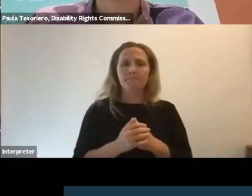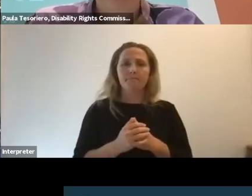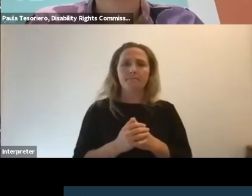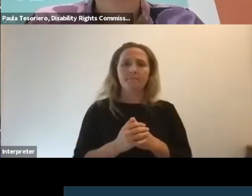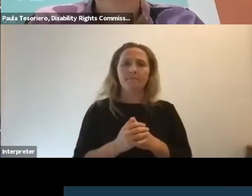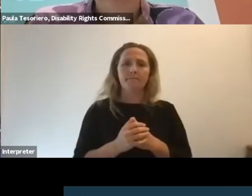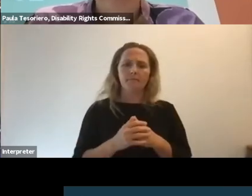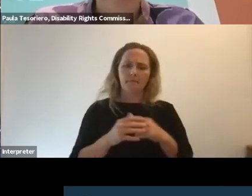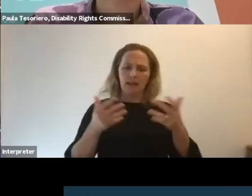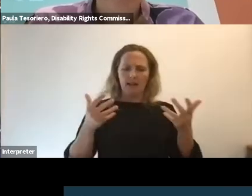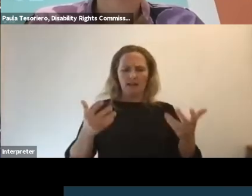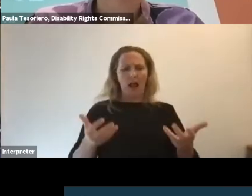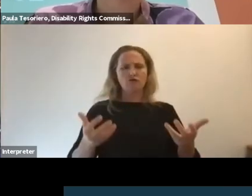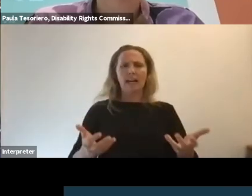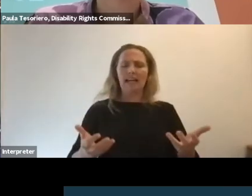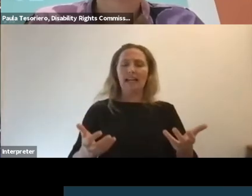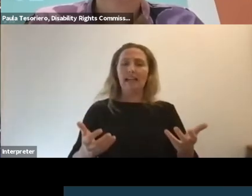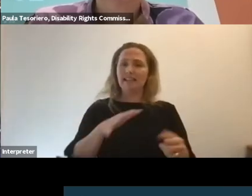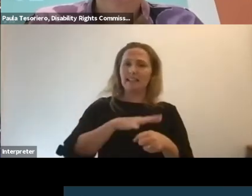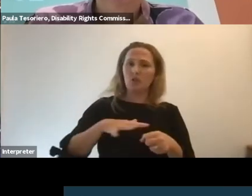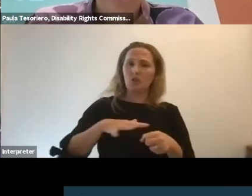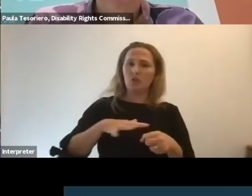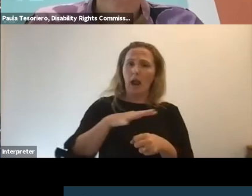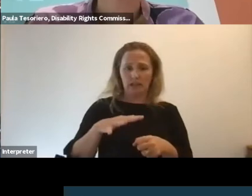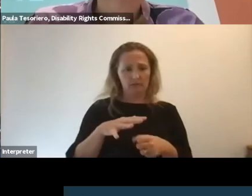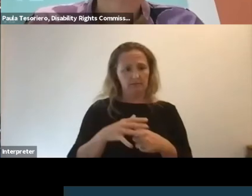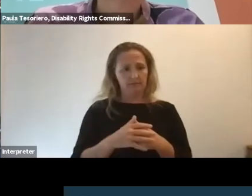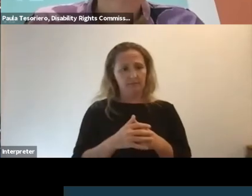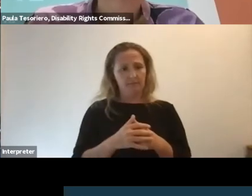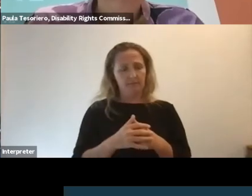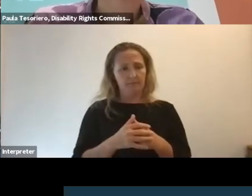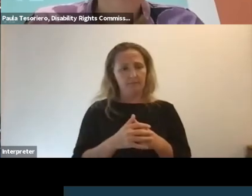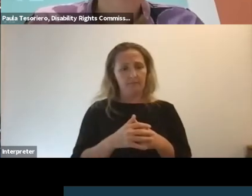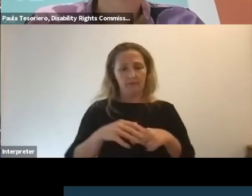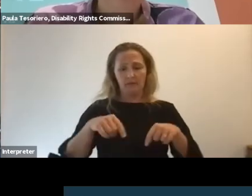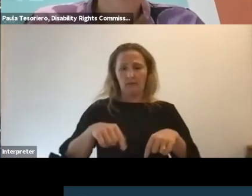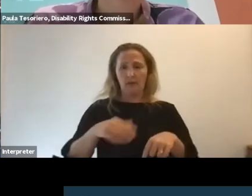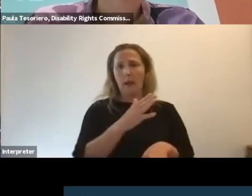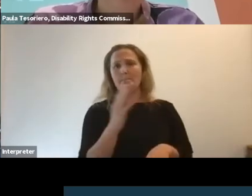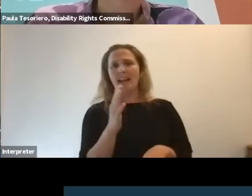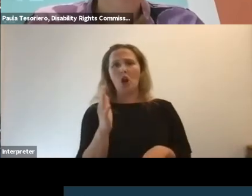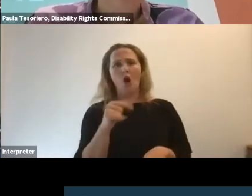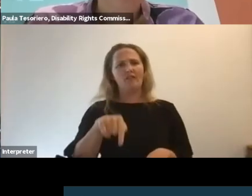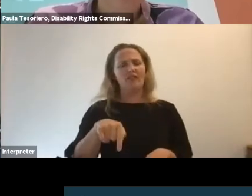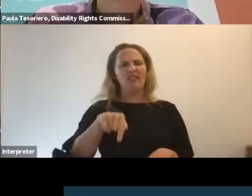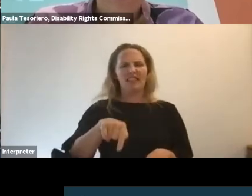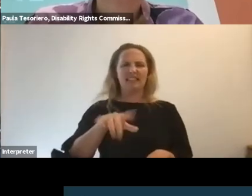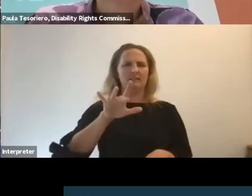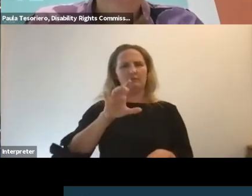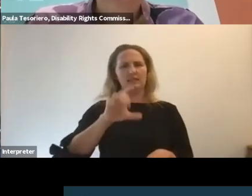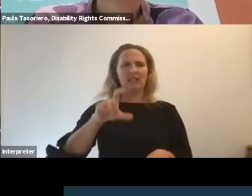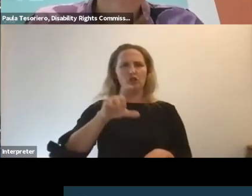in the coming to the mid part of this century with a climate